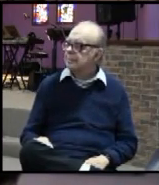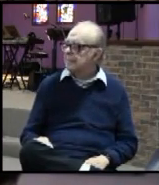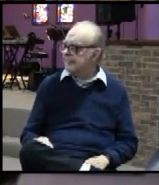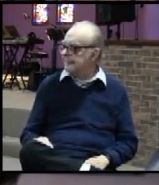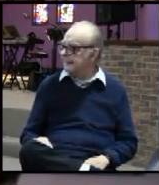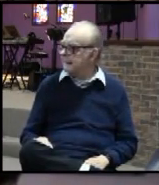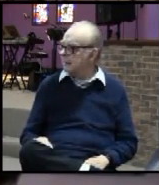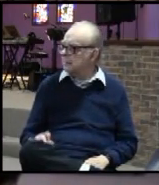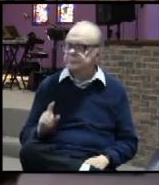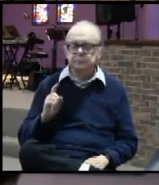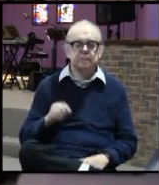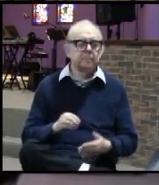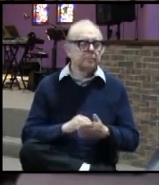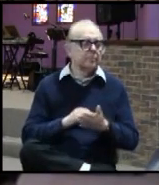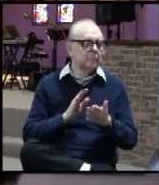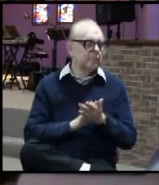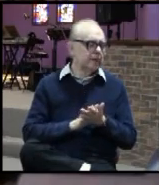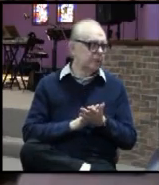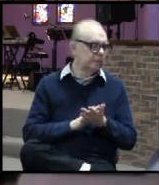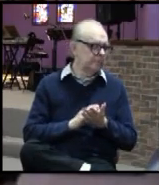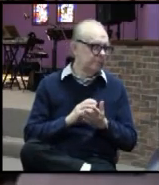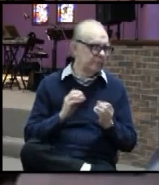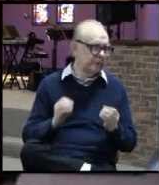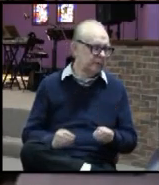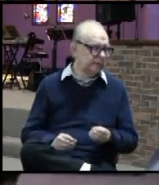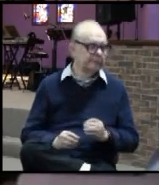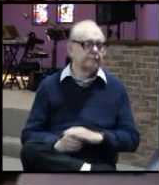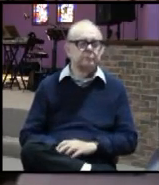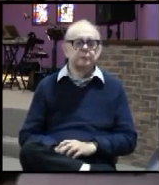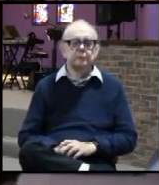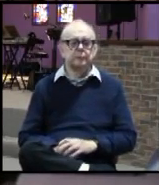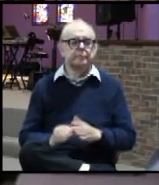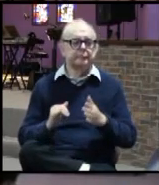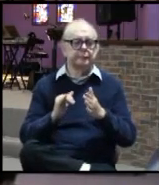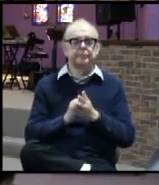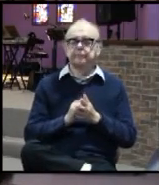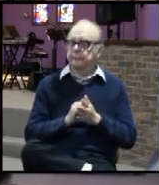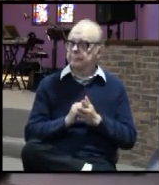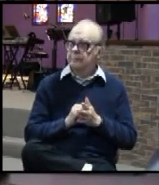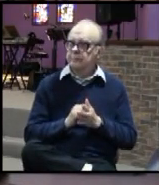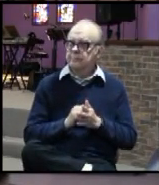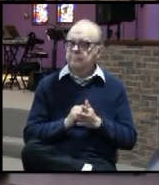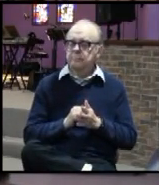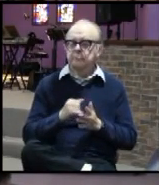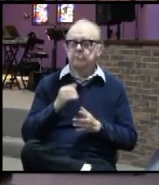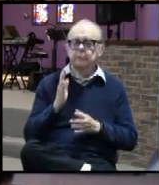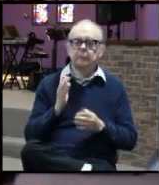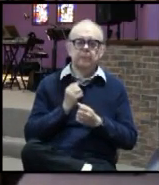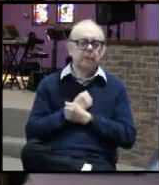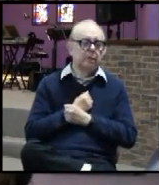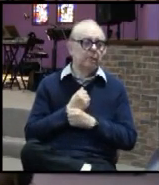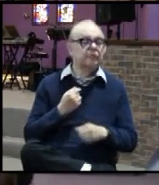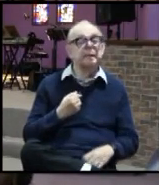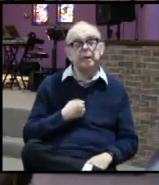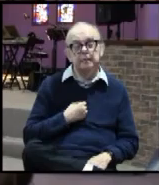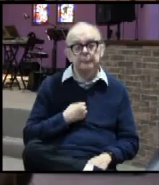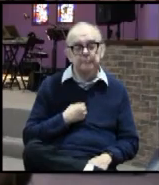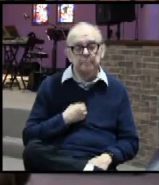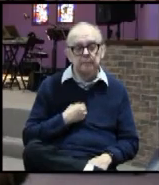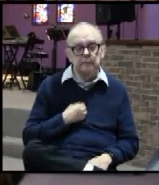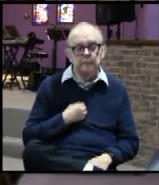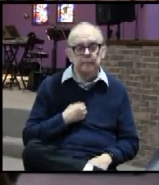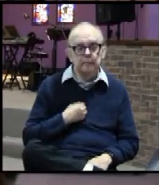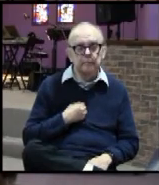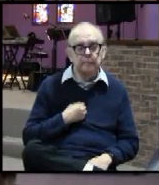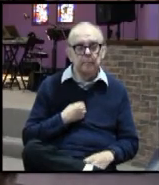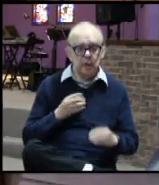I need you to write something down on your outline if it's not there. And that is this. God loves me more